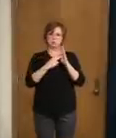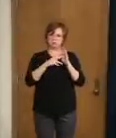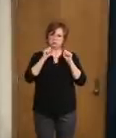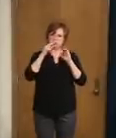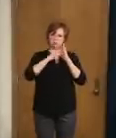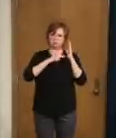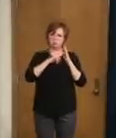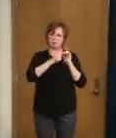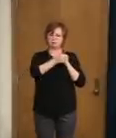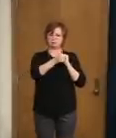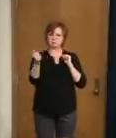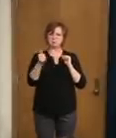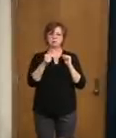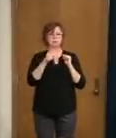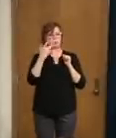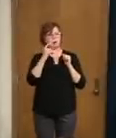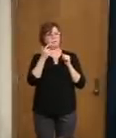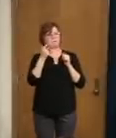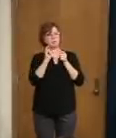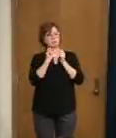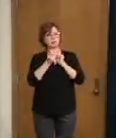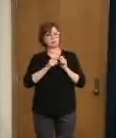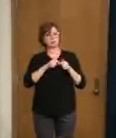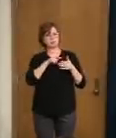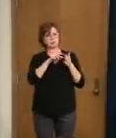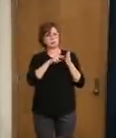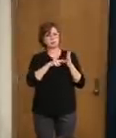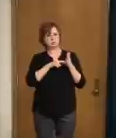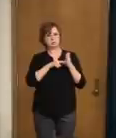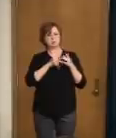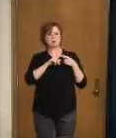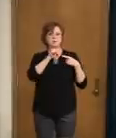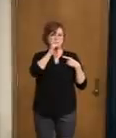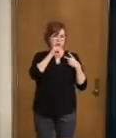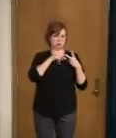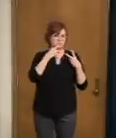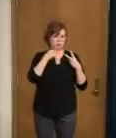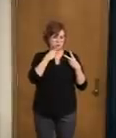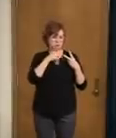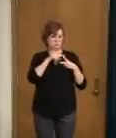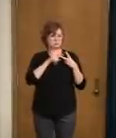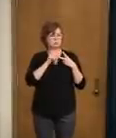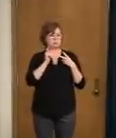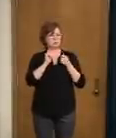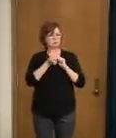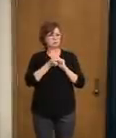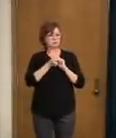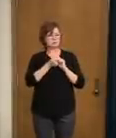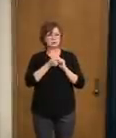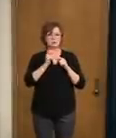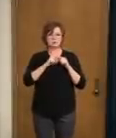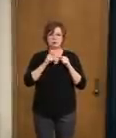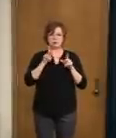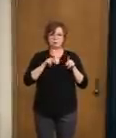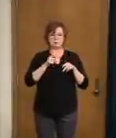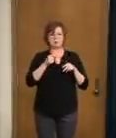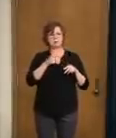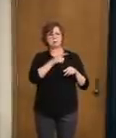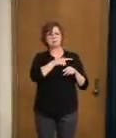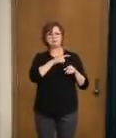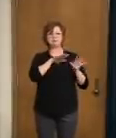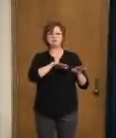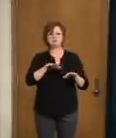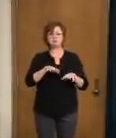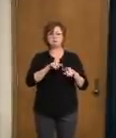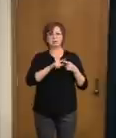bars, restaurants, other settings. For the most part, people are complying, but in some instances, there's lack of compliance with mask use, there's lack of